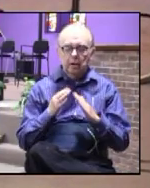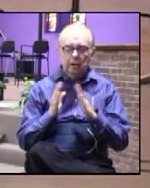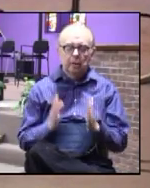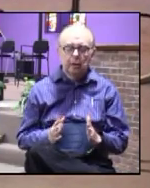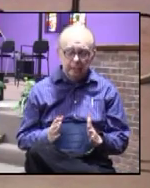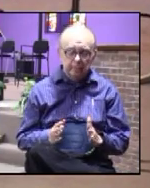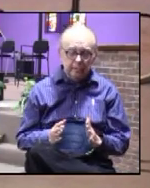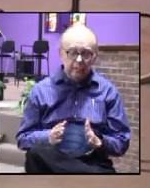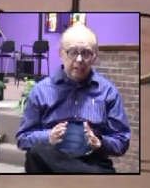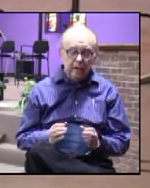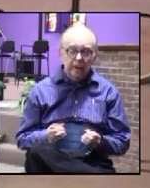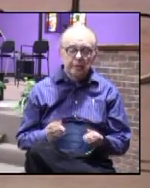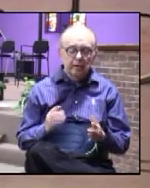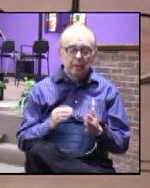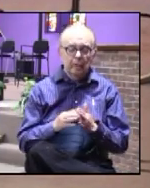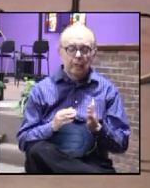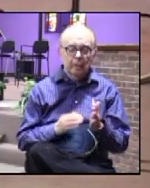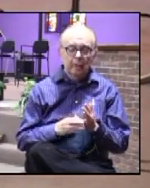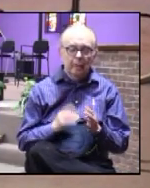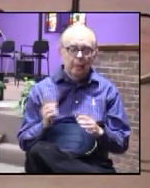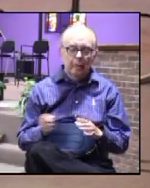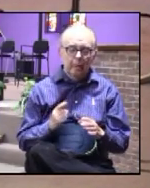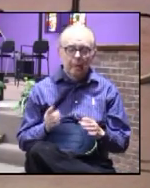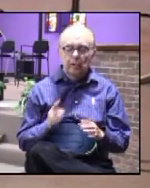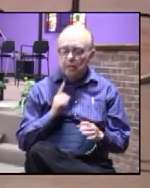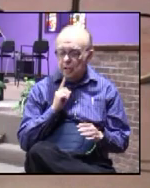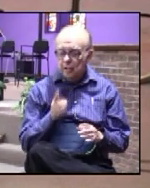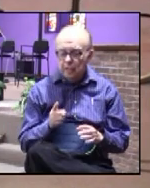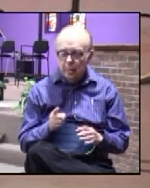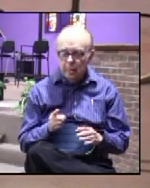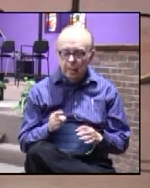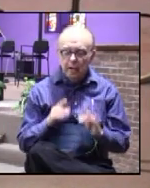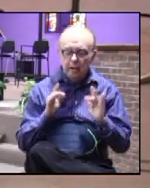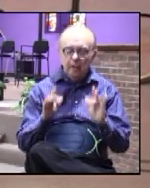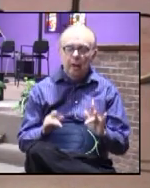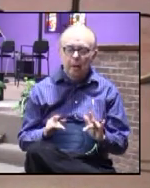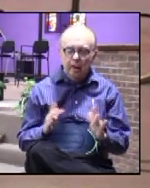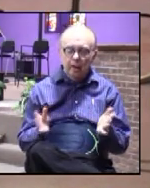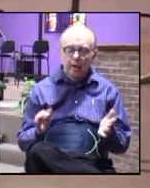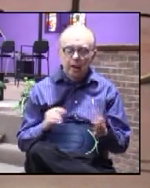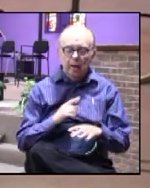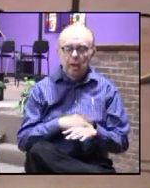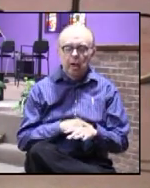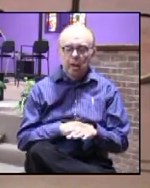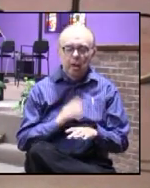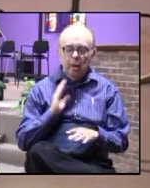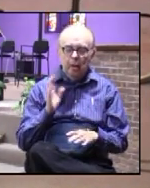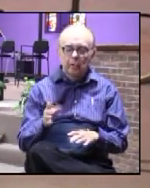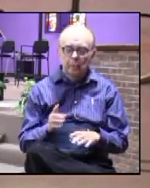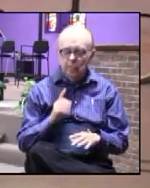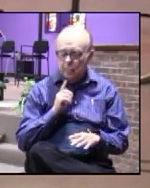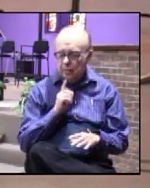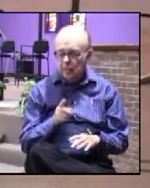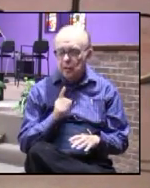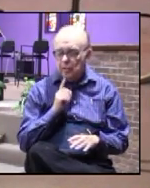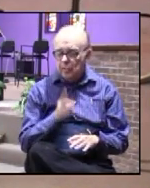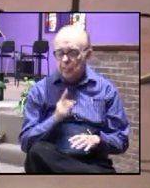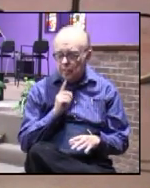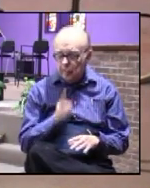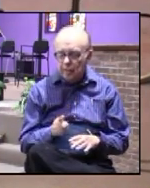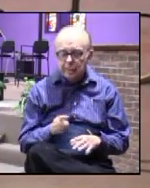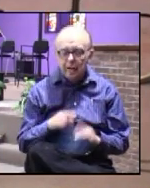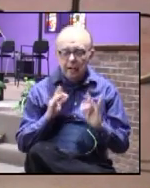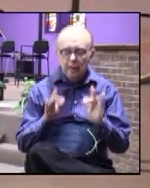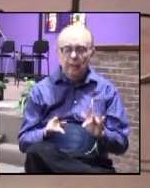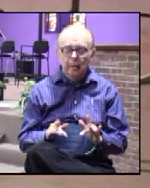quite frequently, he's always been really, really compassionate. And this time, he's going to be real, real, real